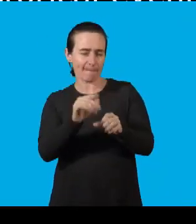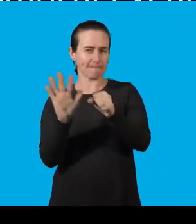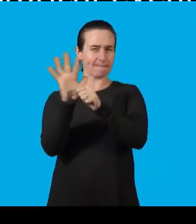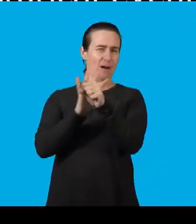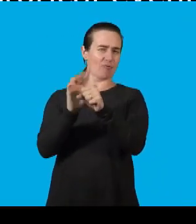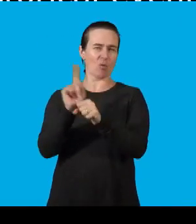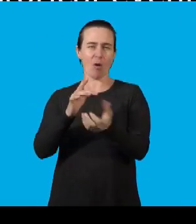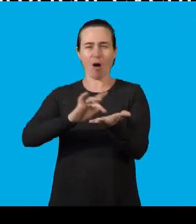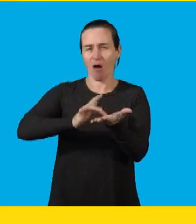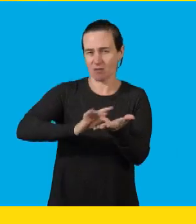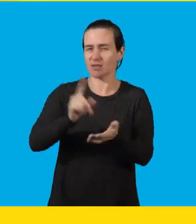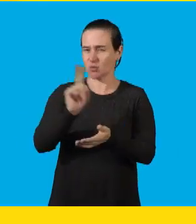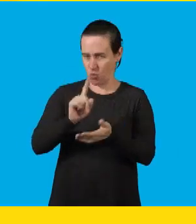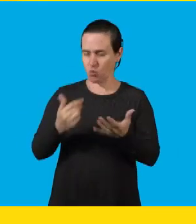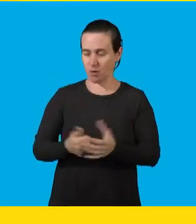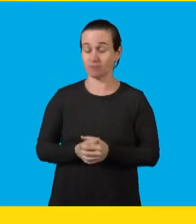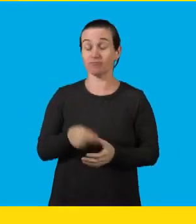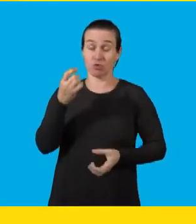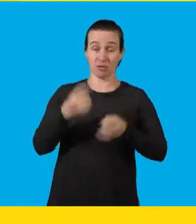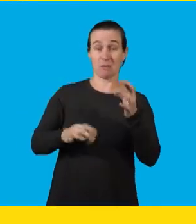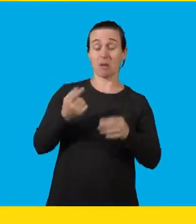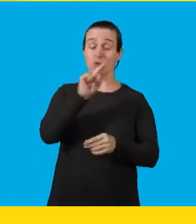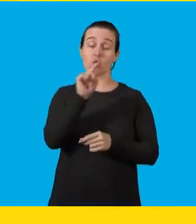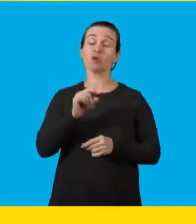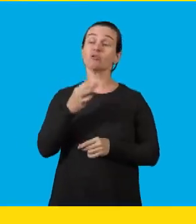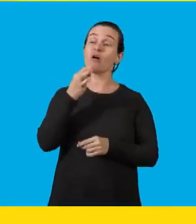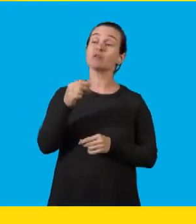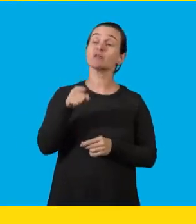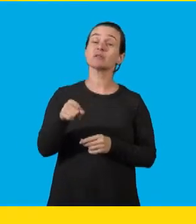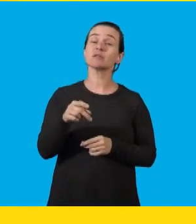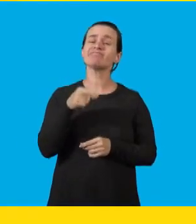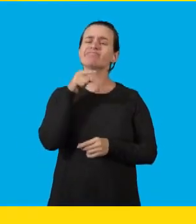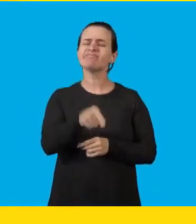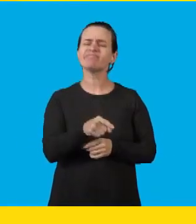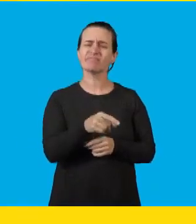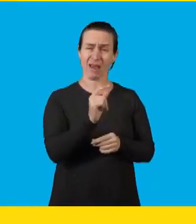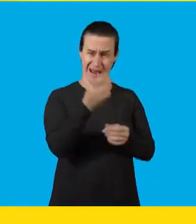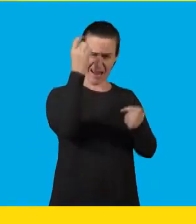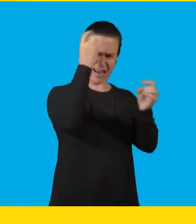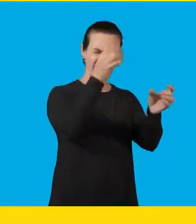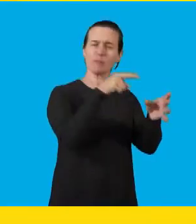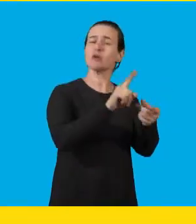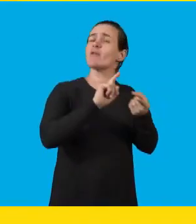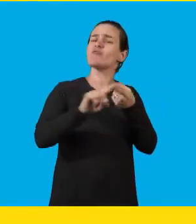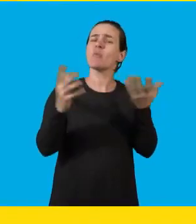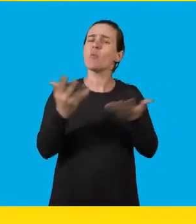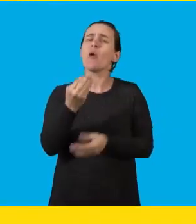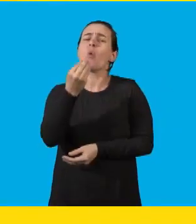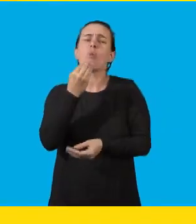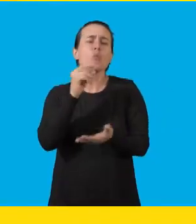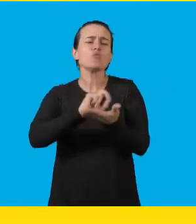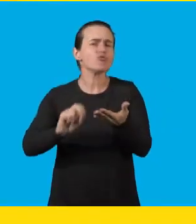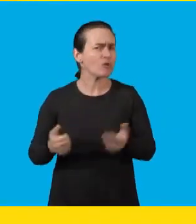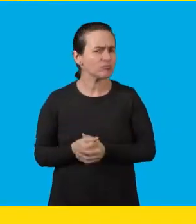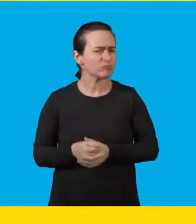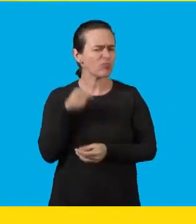context. So what often happens in questions is they ask you about the origin of the source. You need to know who wrote the